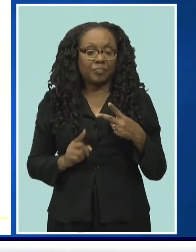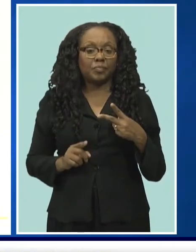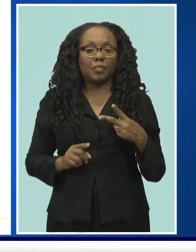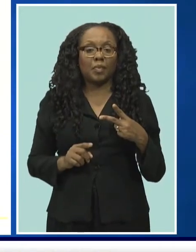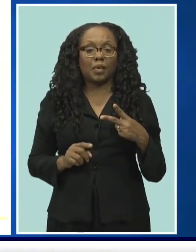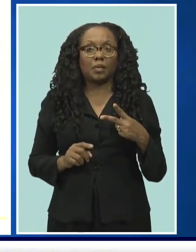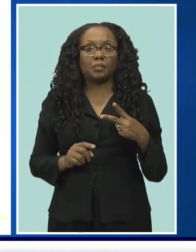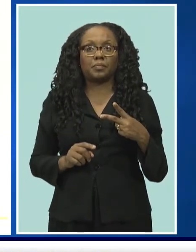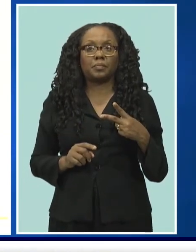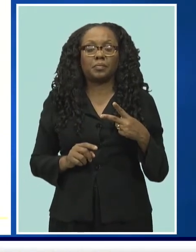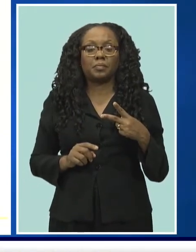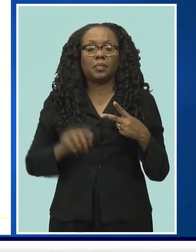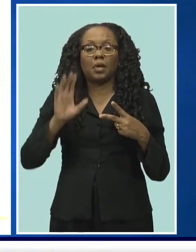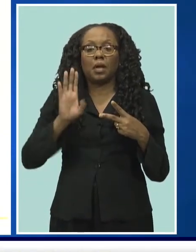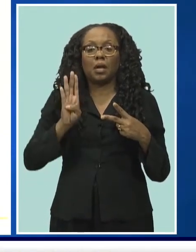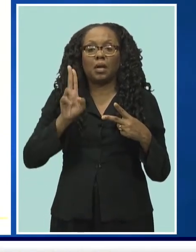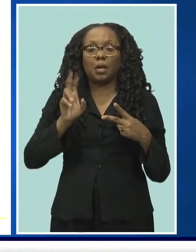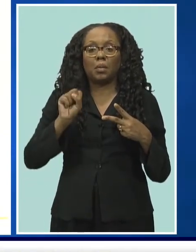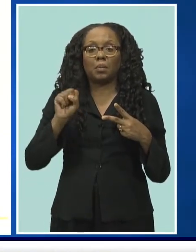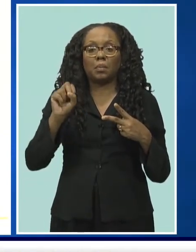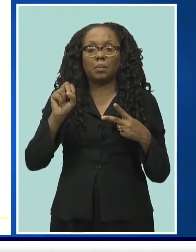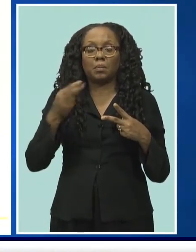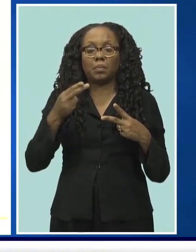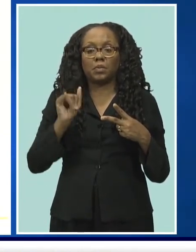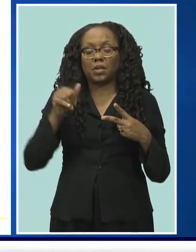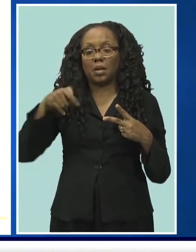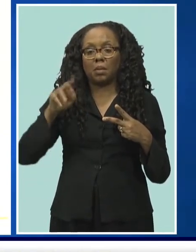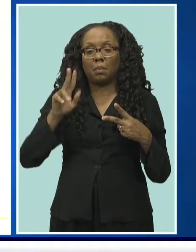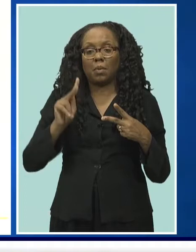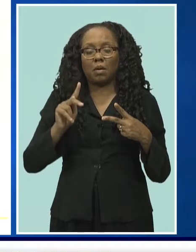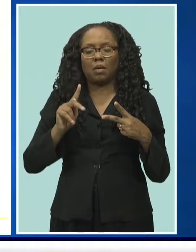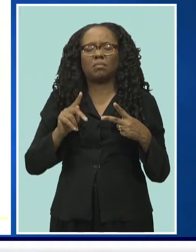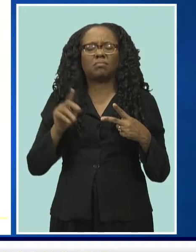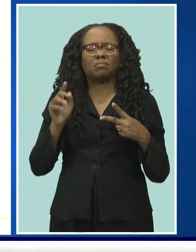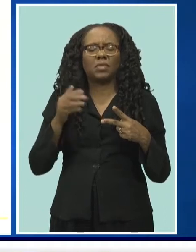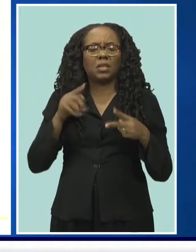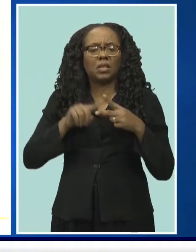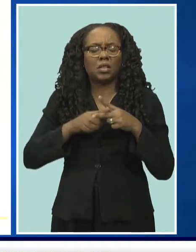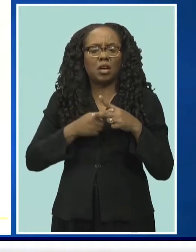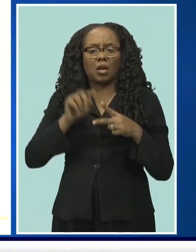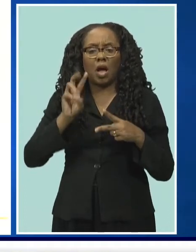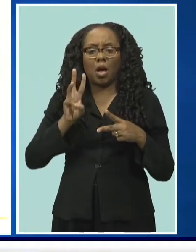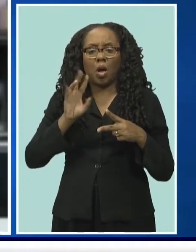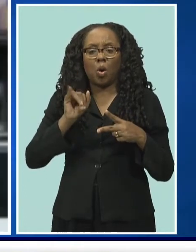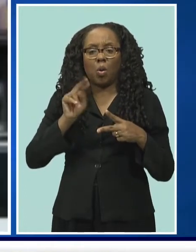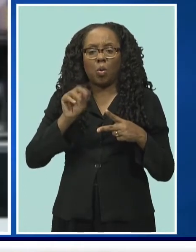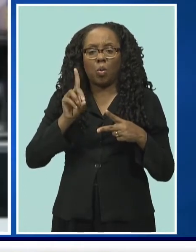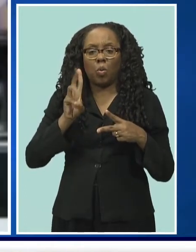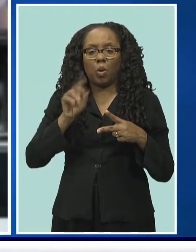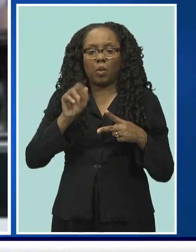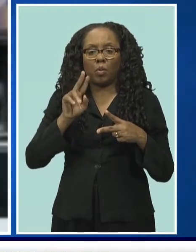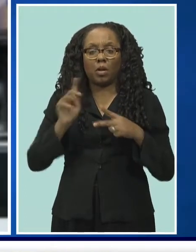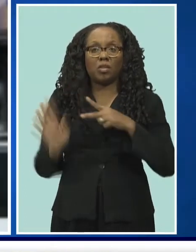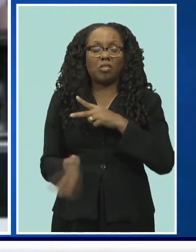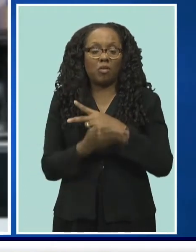from Bushy Park, starting, I believe, at Windward Cricket Grounds. Now, Ms.